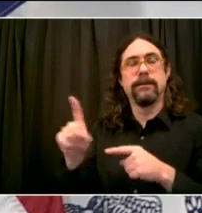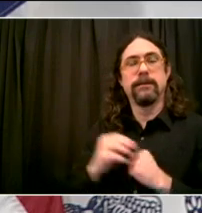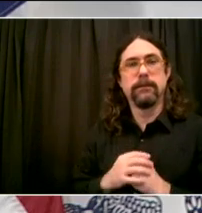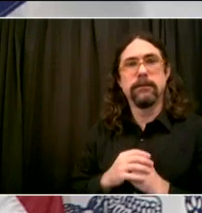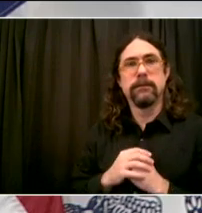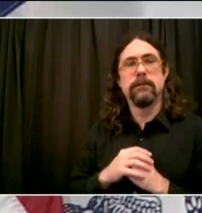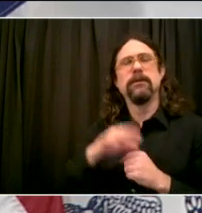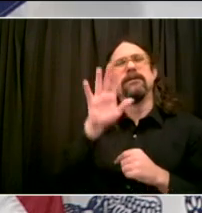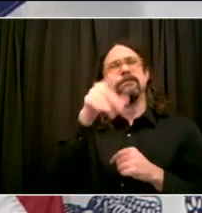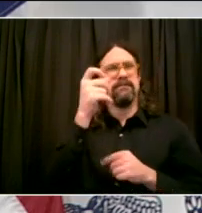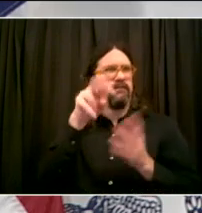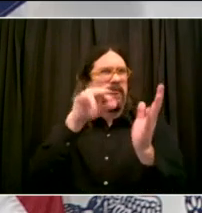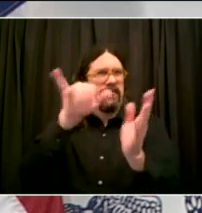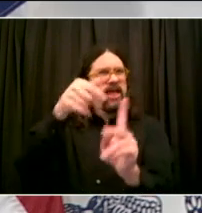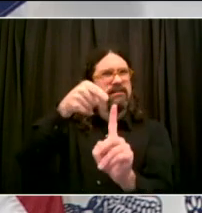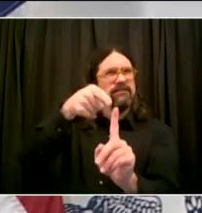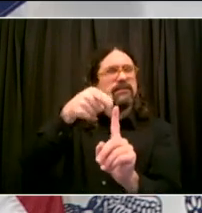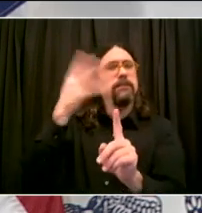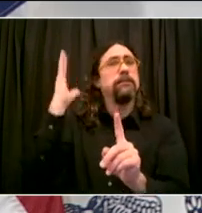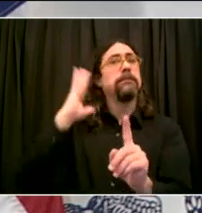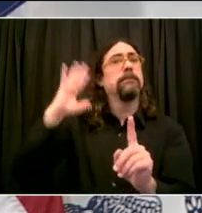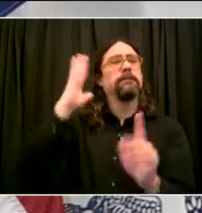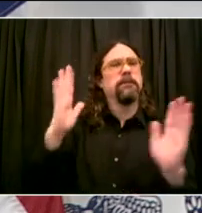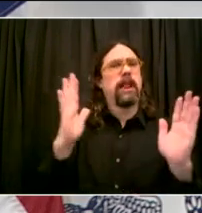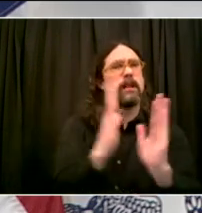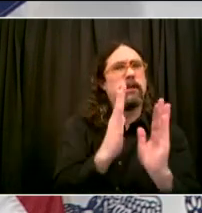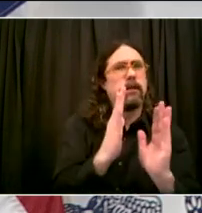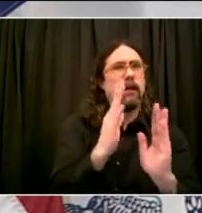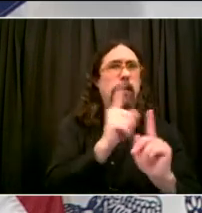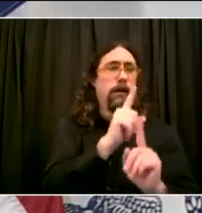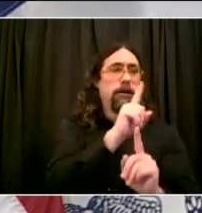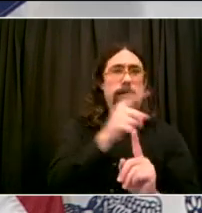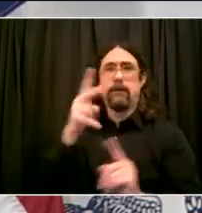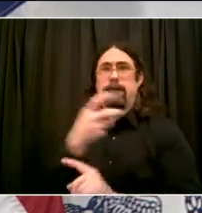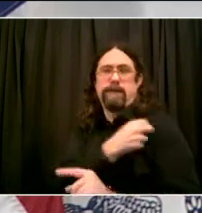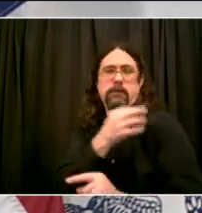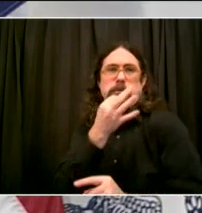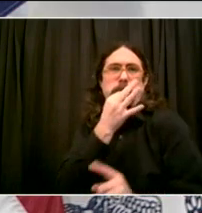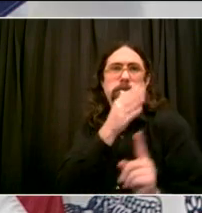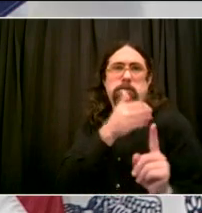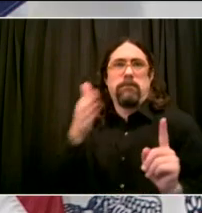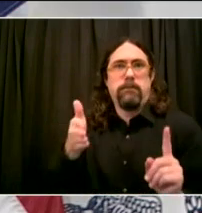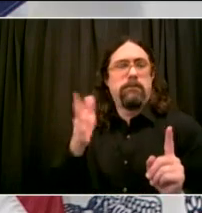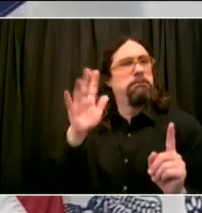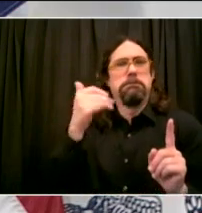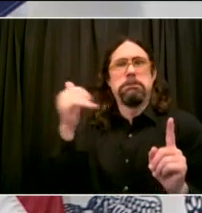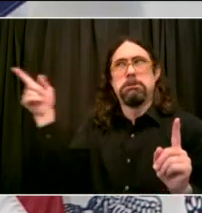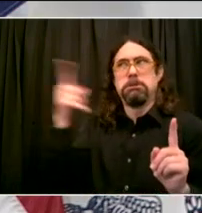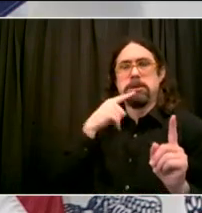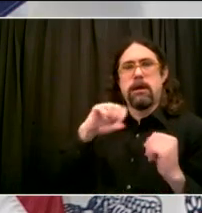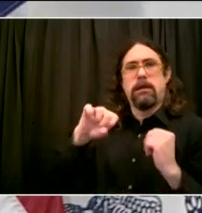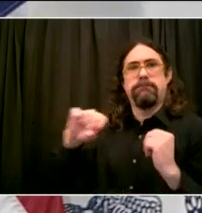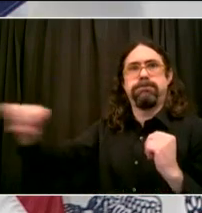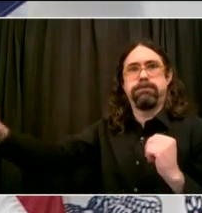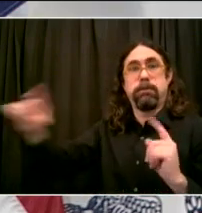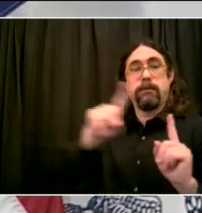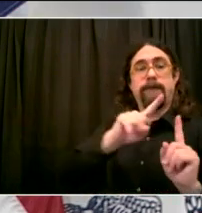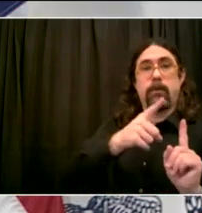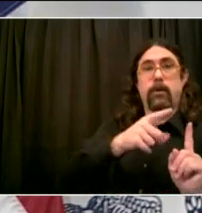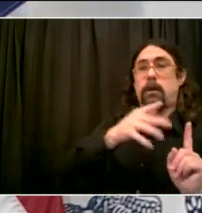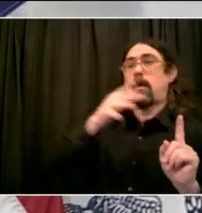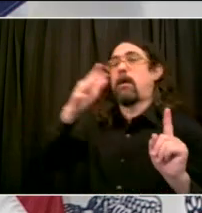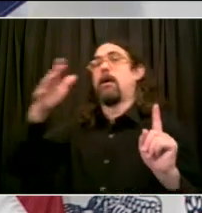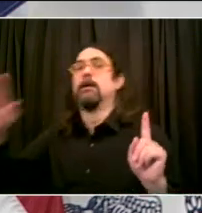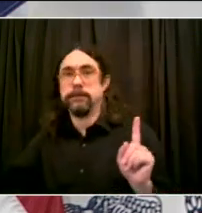this becomes the standard? Thank you, Bob. Really important question. And I have been talking to folks in the Biden administration about